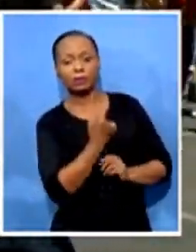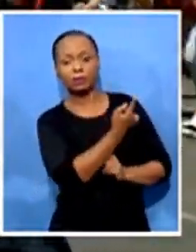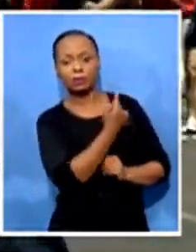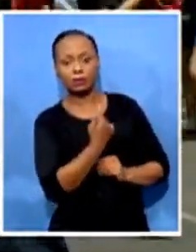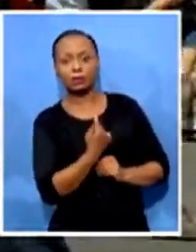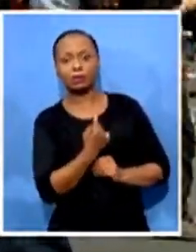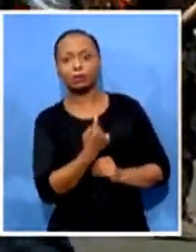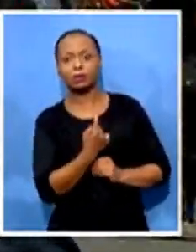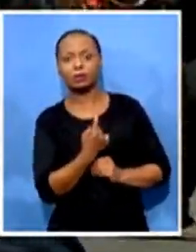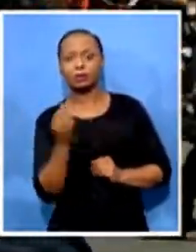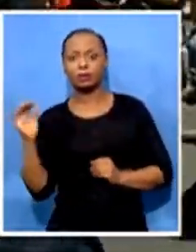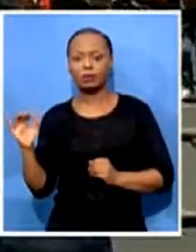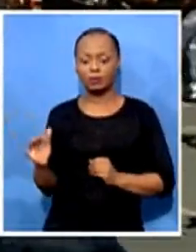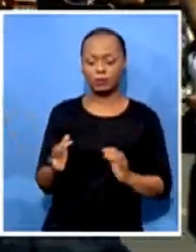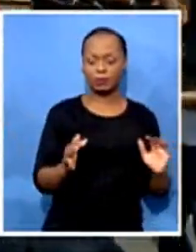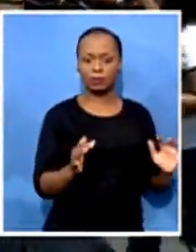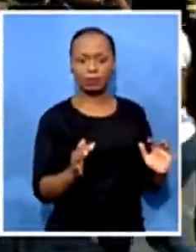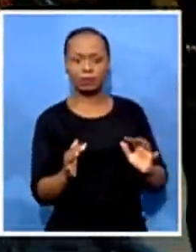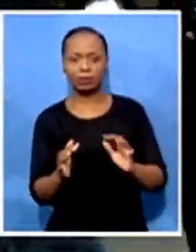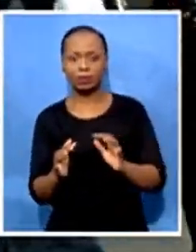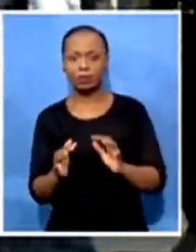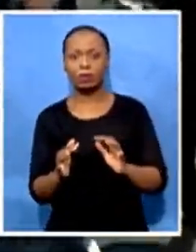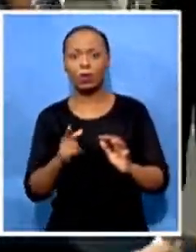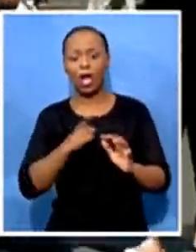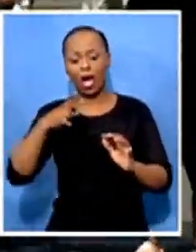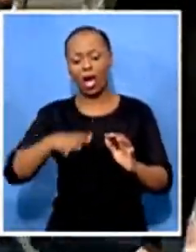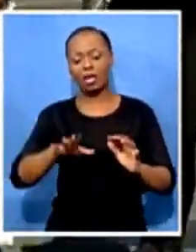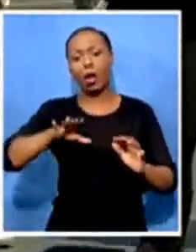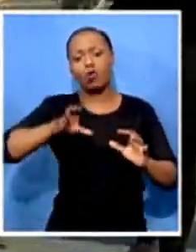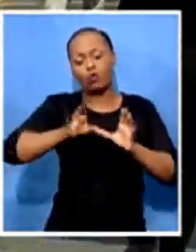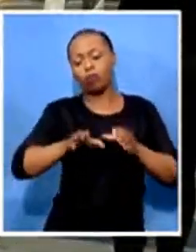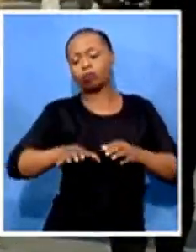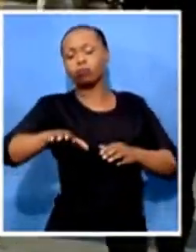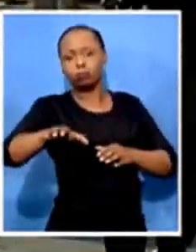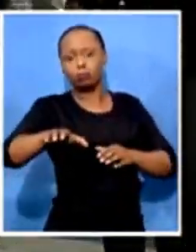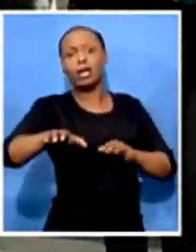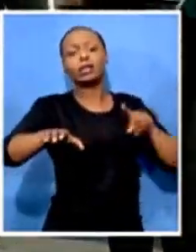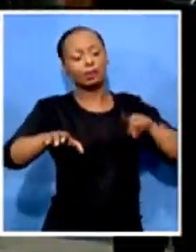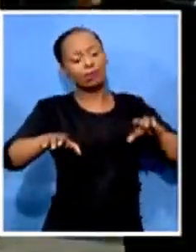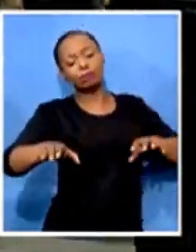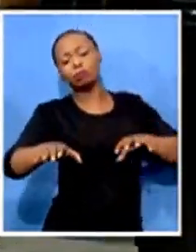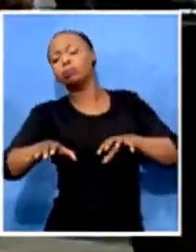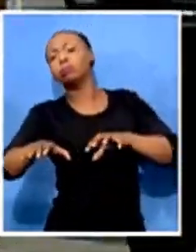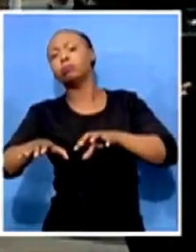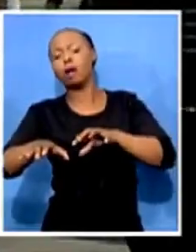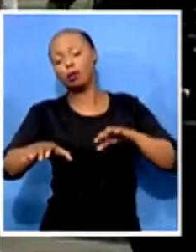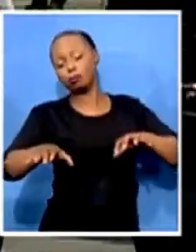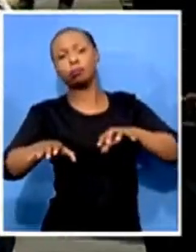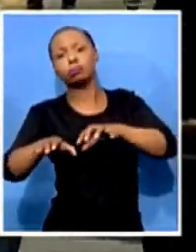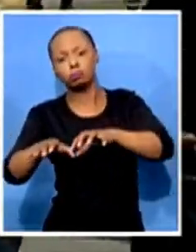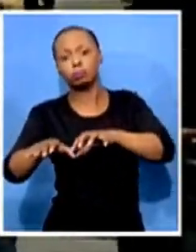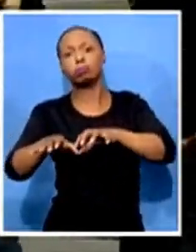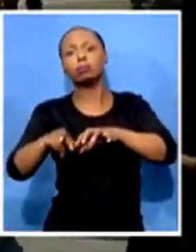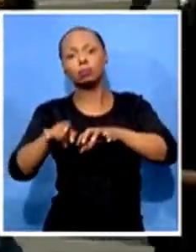already gathered here opposite the library as well as the post office in Brackenfell. They seem quite